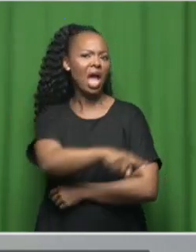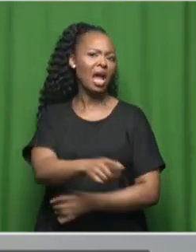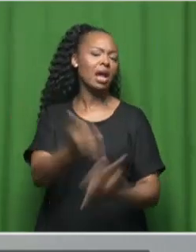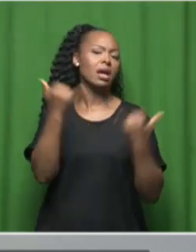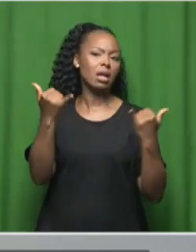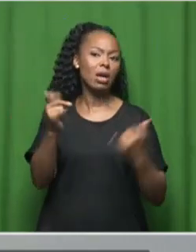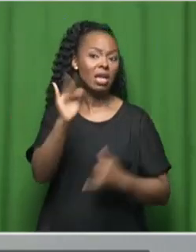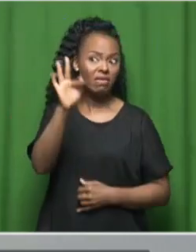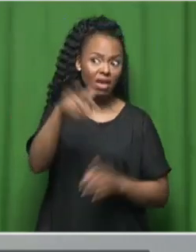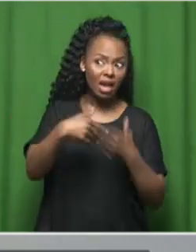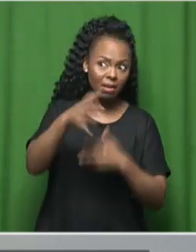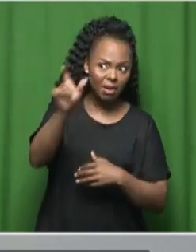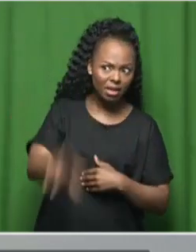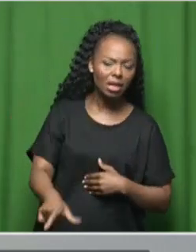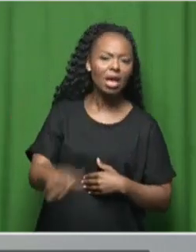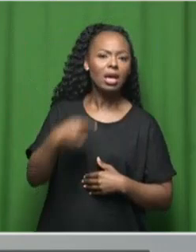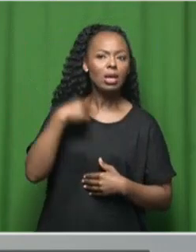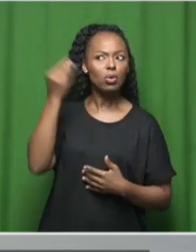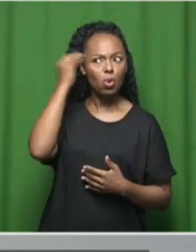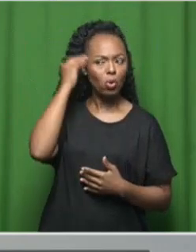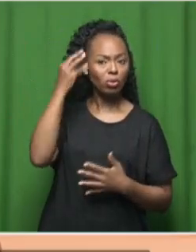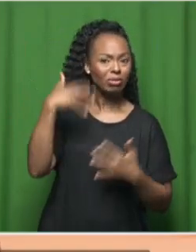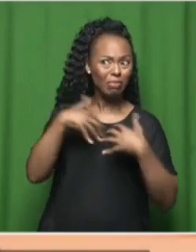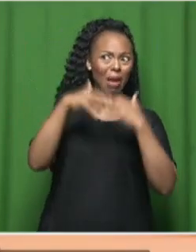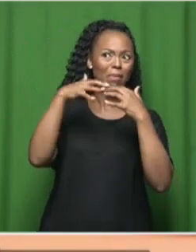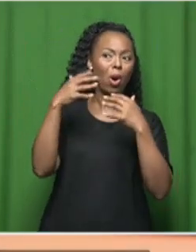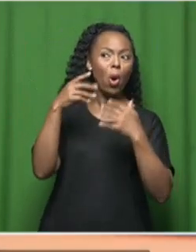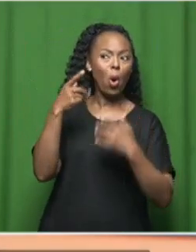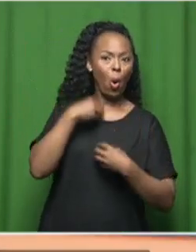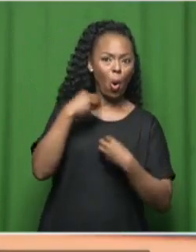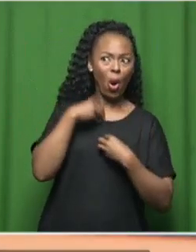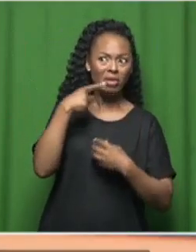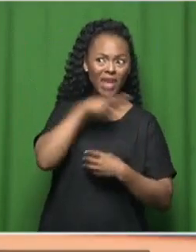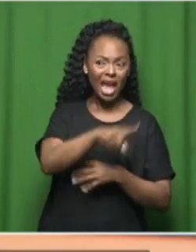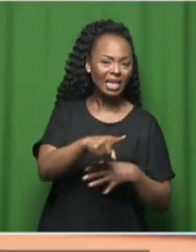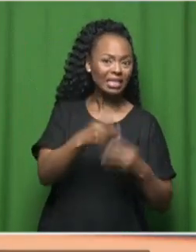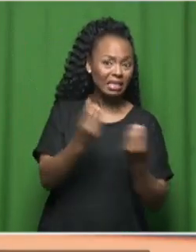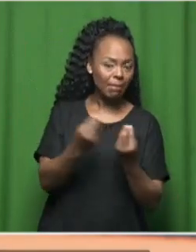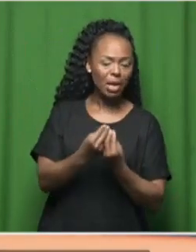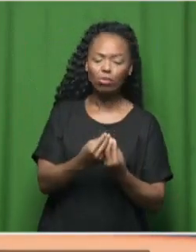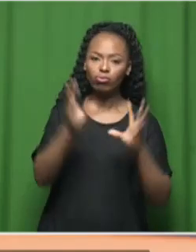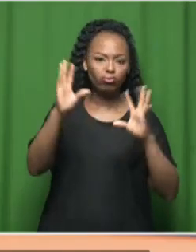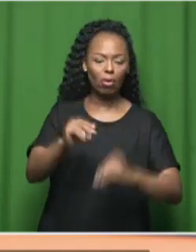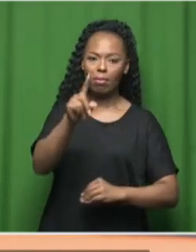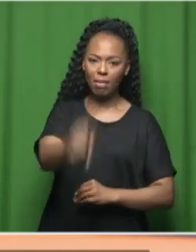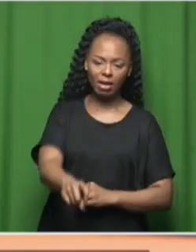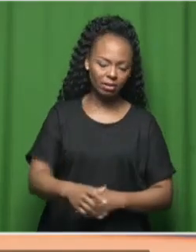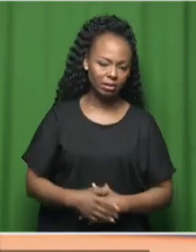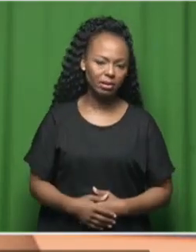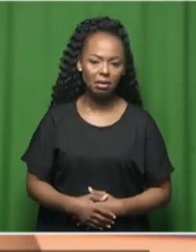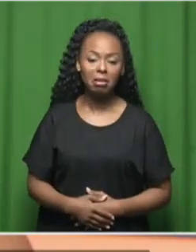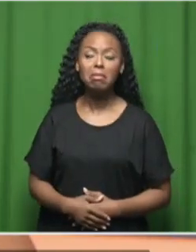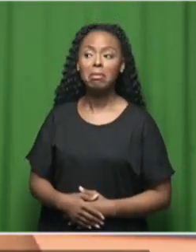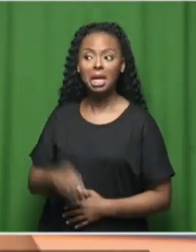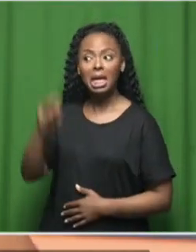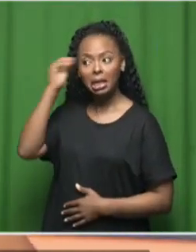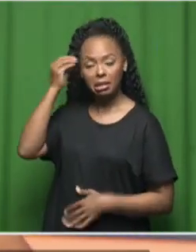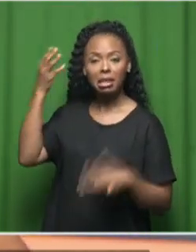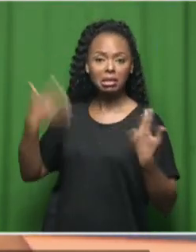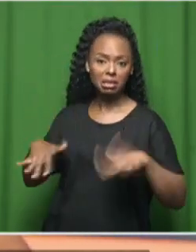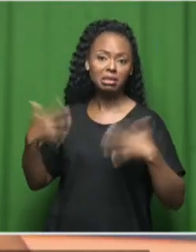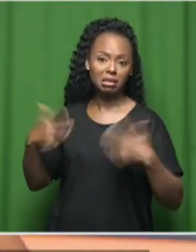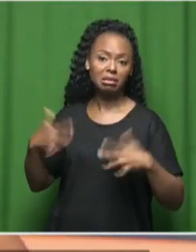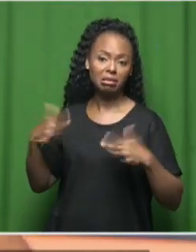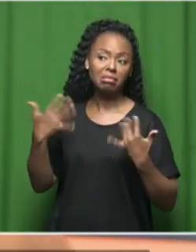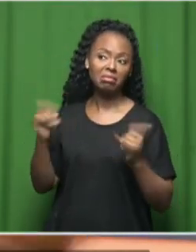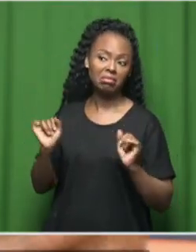starting again, they should know that we are serious about this. Great chatting to you. Thank you so much for your time. Hey. Thank you for having us. Very insightful conversation, and we